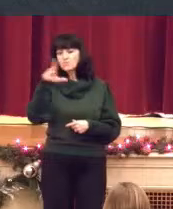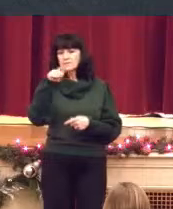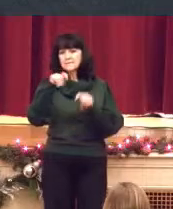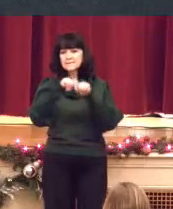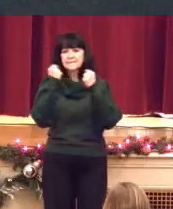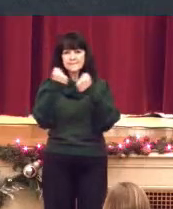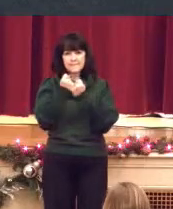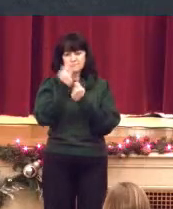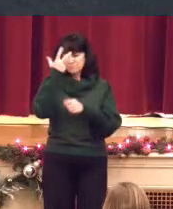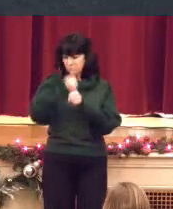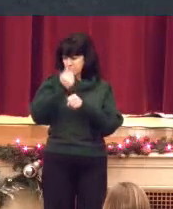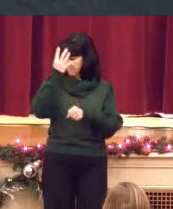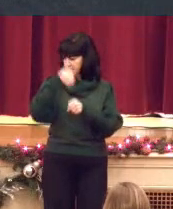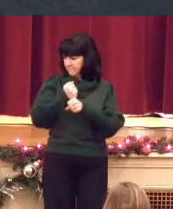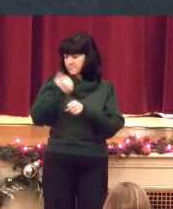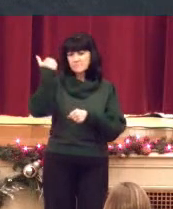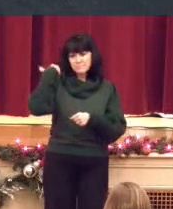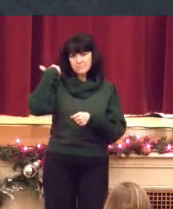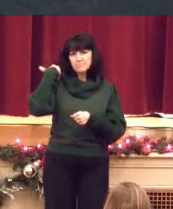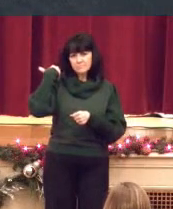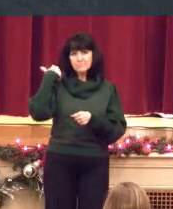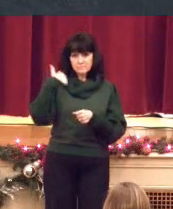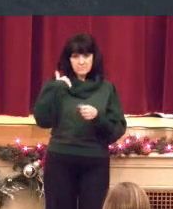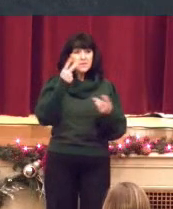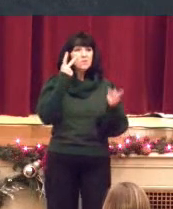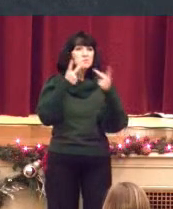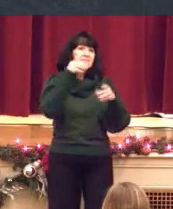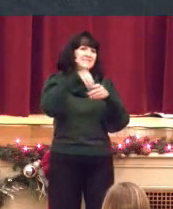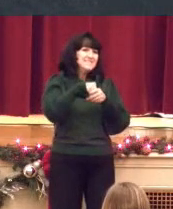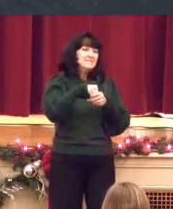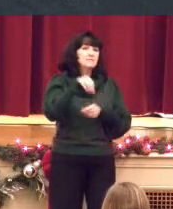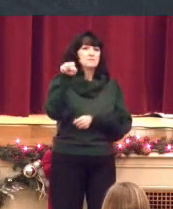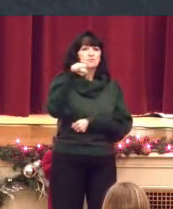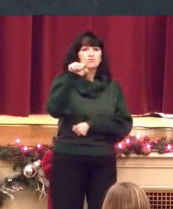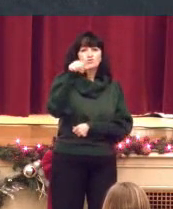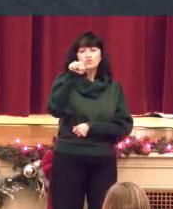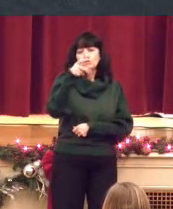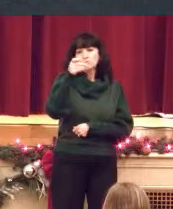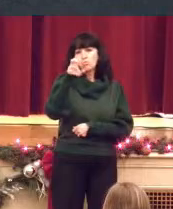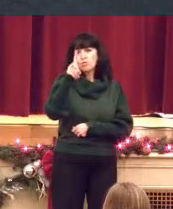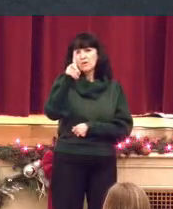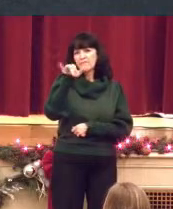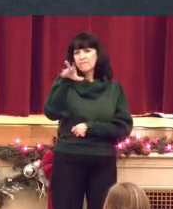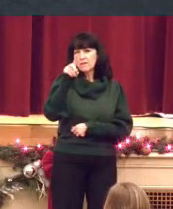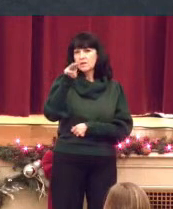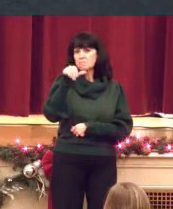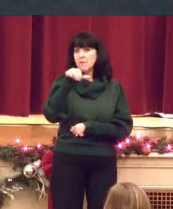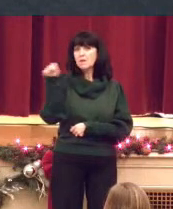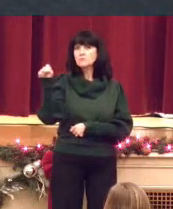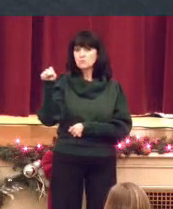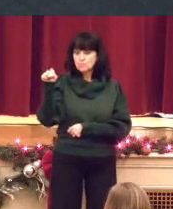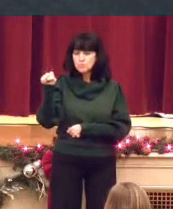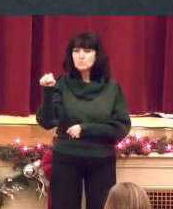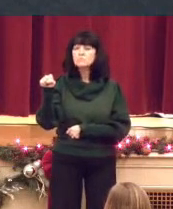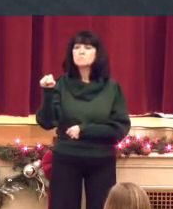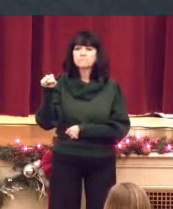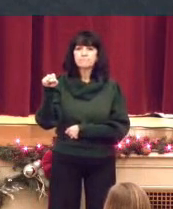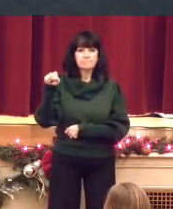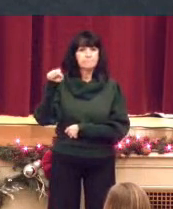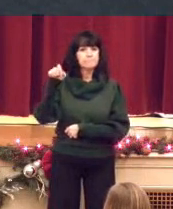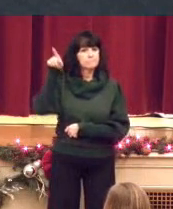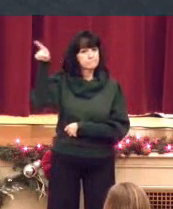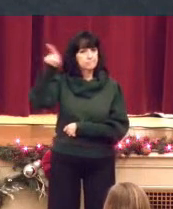it was something that we had seen that was working in Springfield, Massachusetts. And so we had a big phone